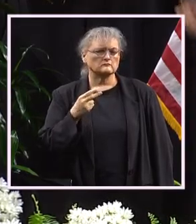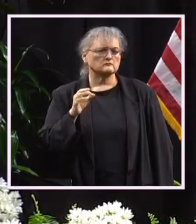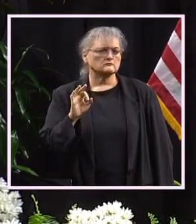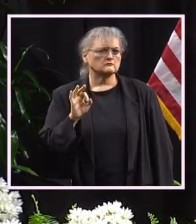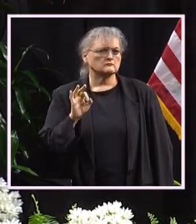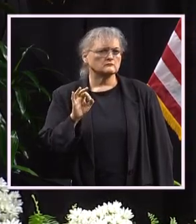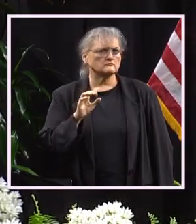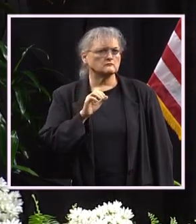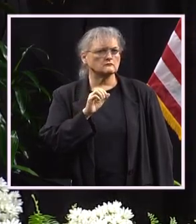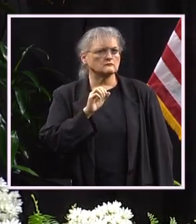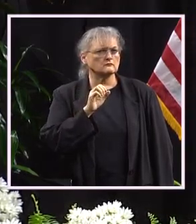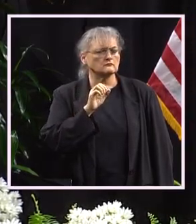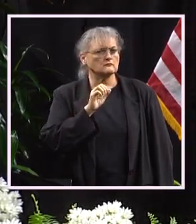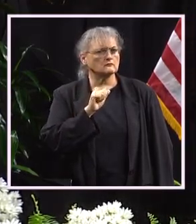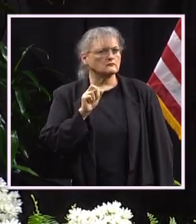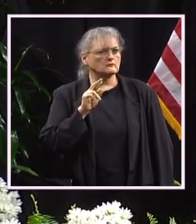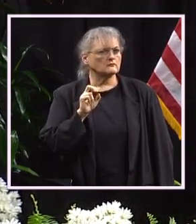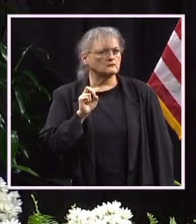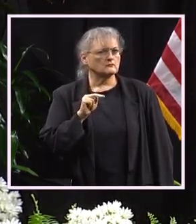Aaron I. Peters.